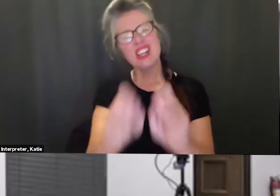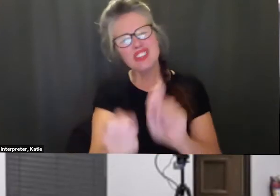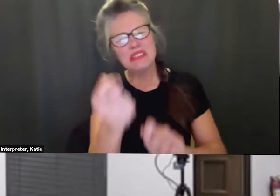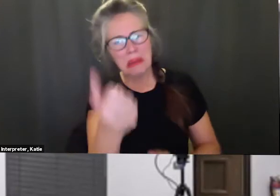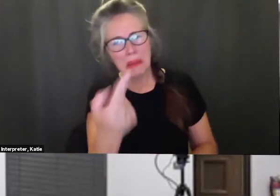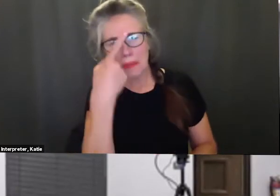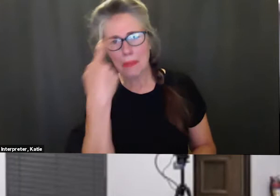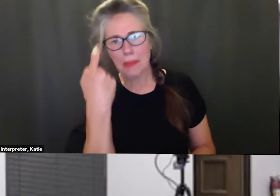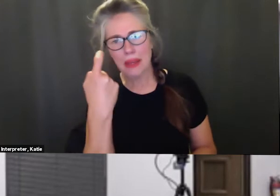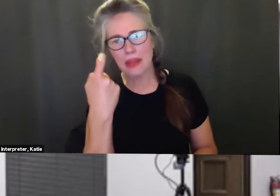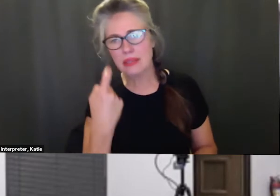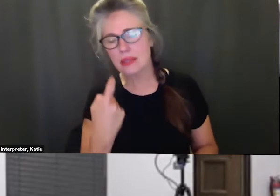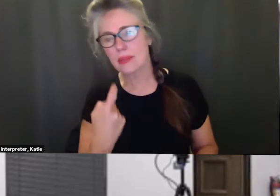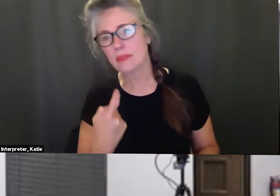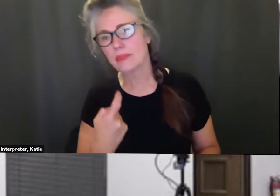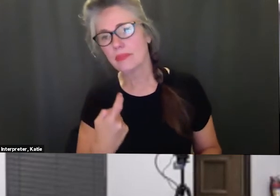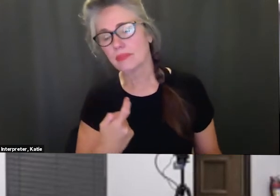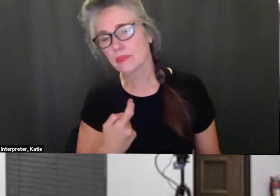got our